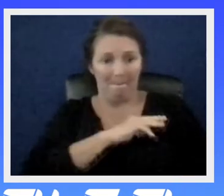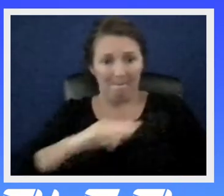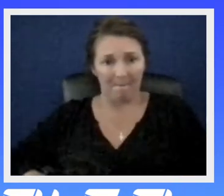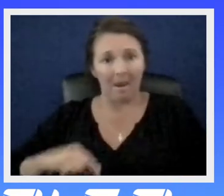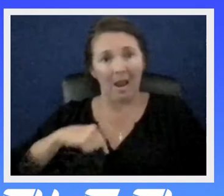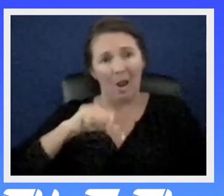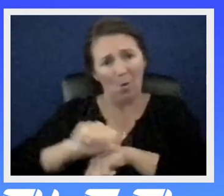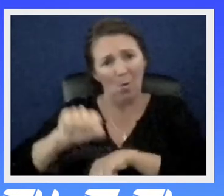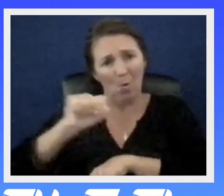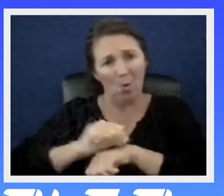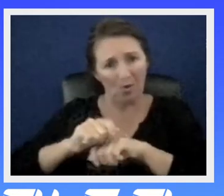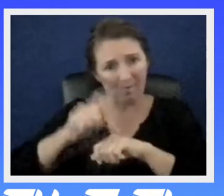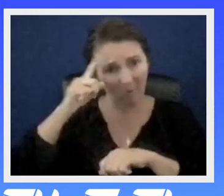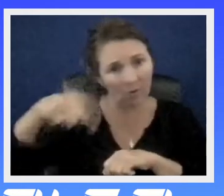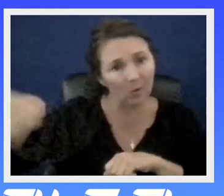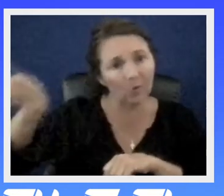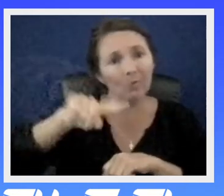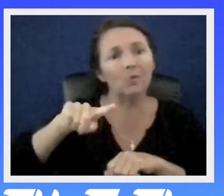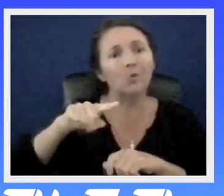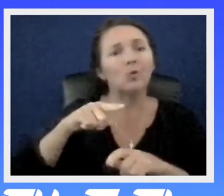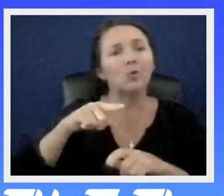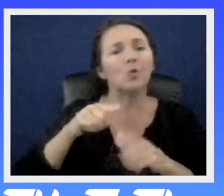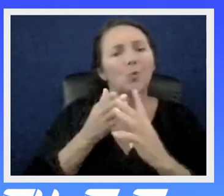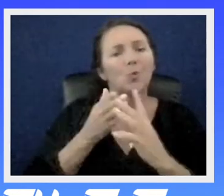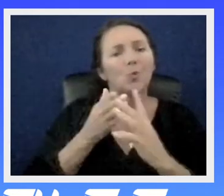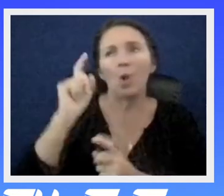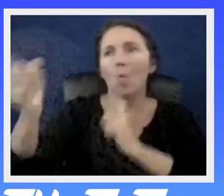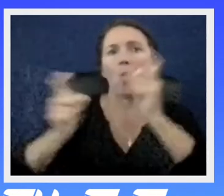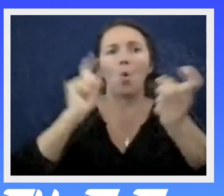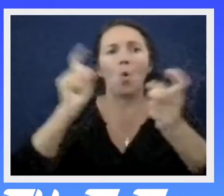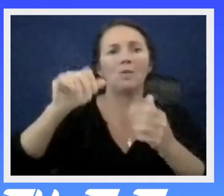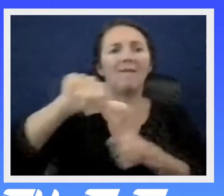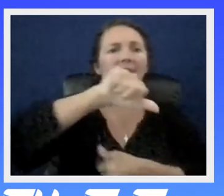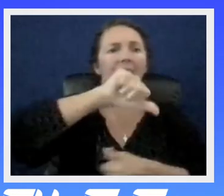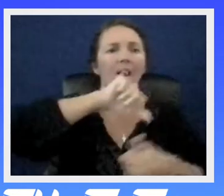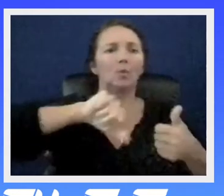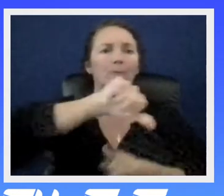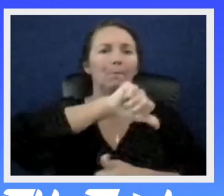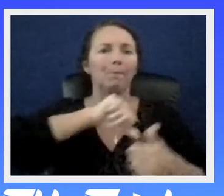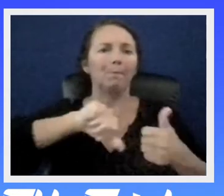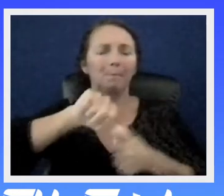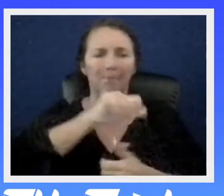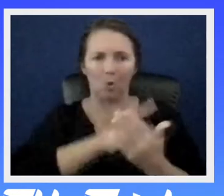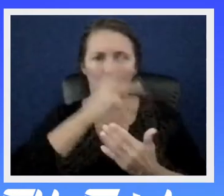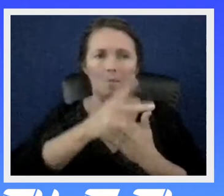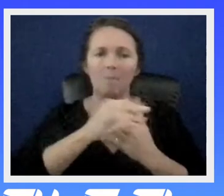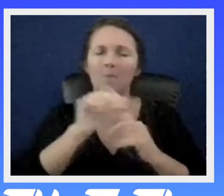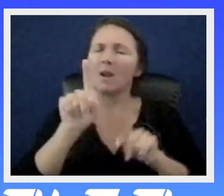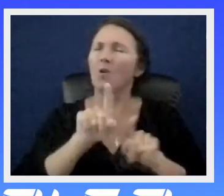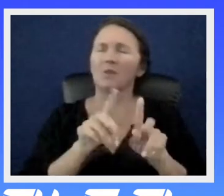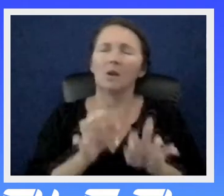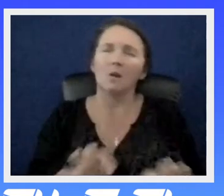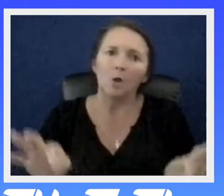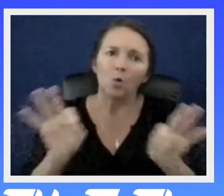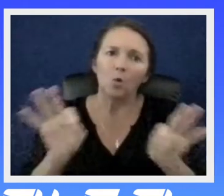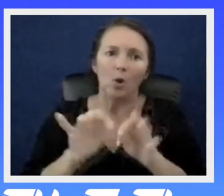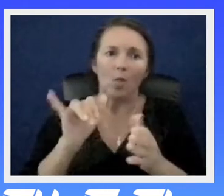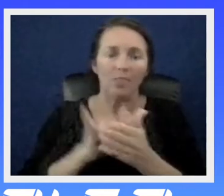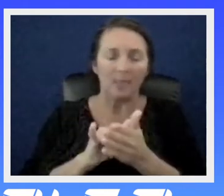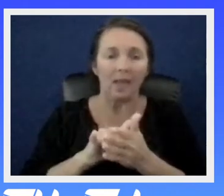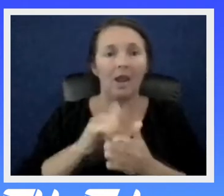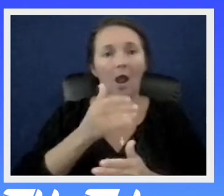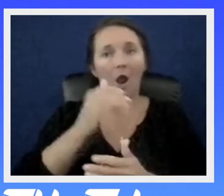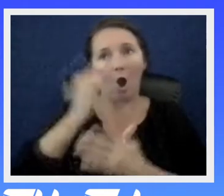to support local arts through the awards and fellowships program. And it is also critical that arts is part of our